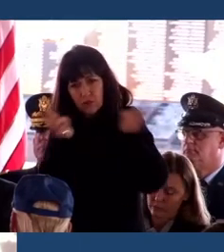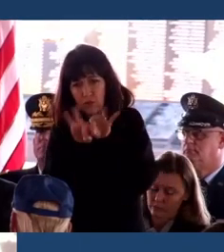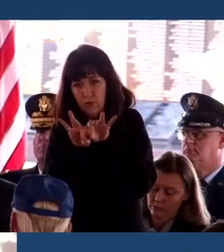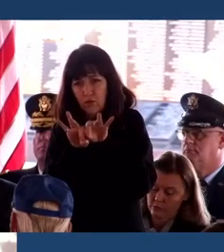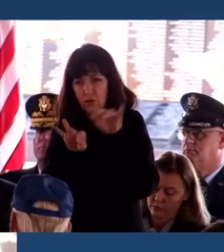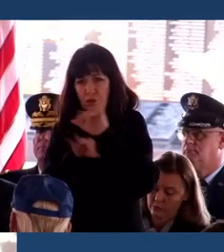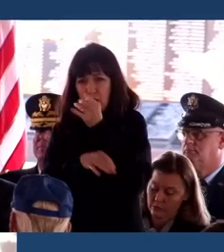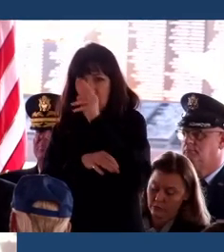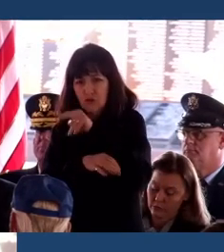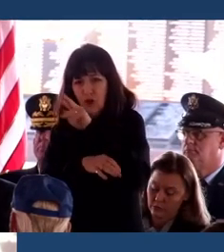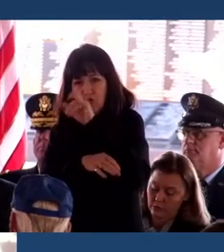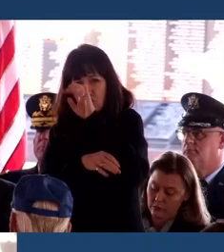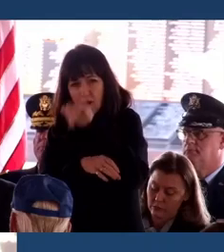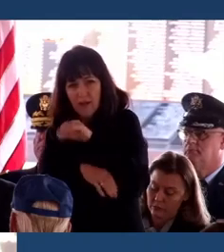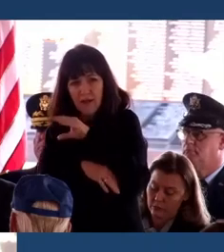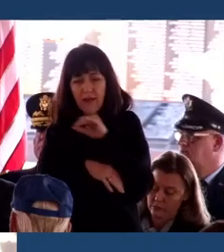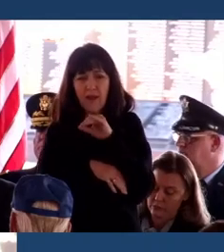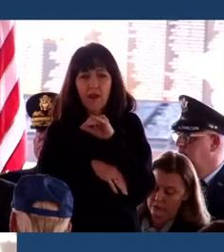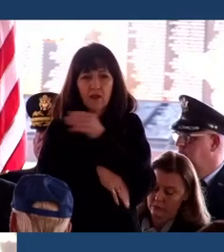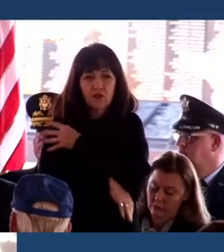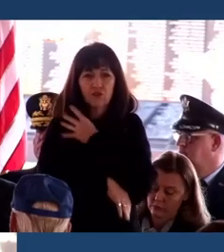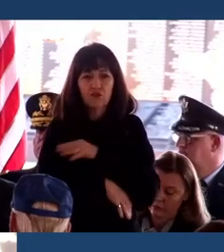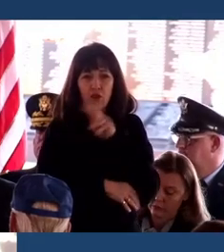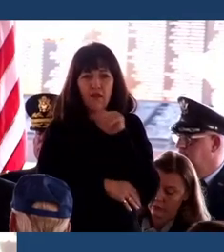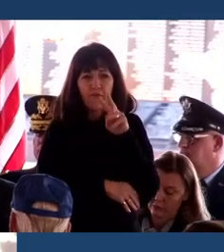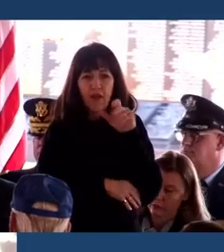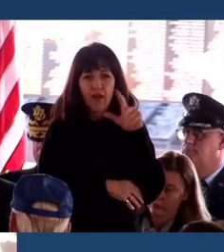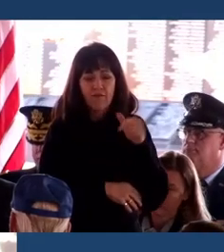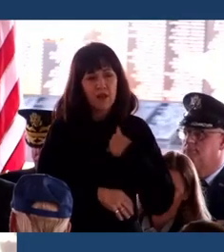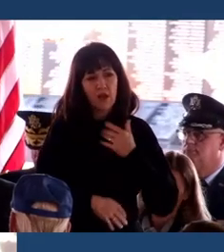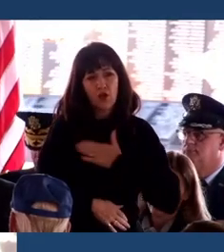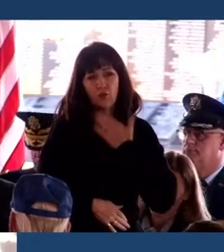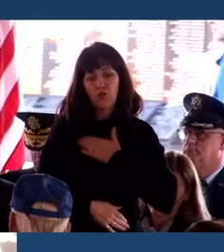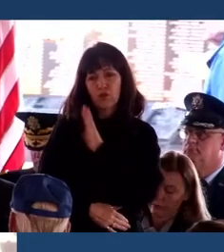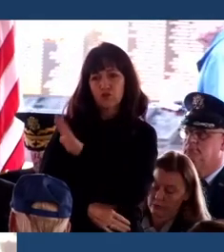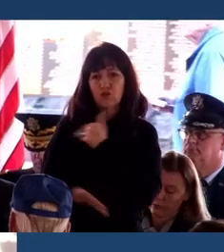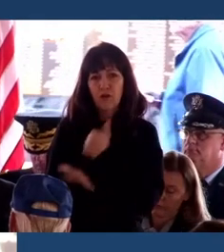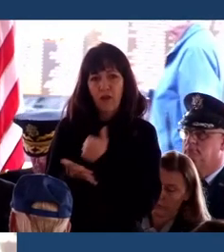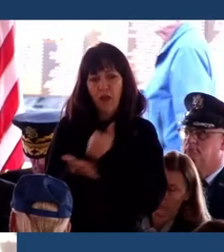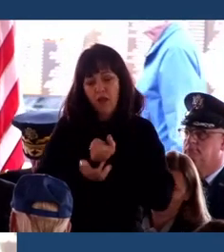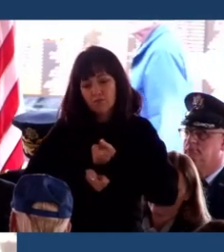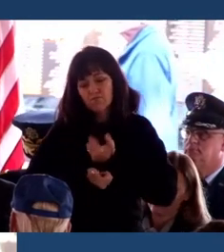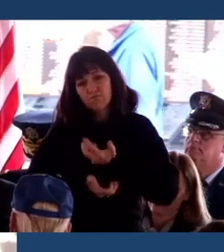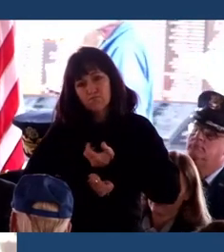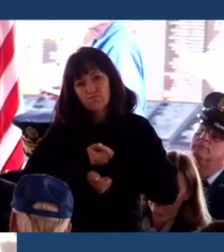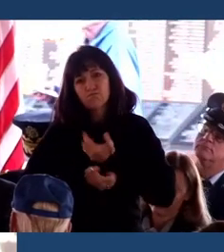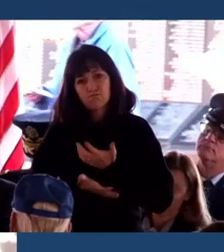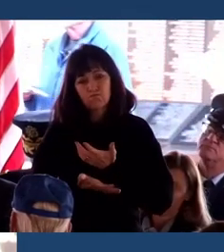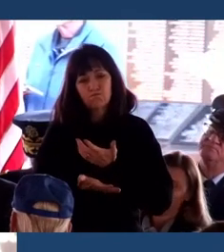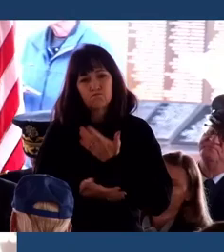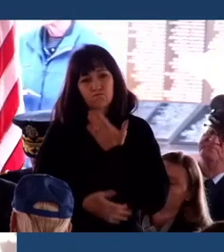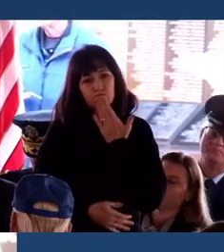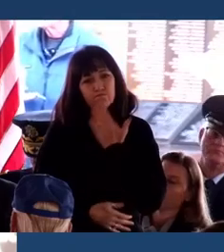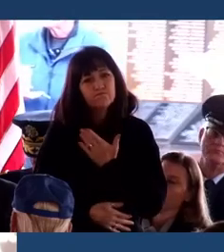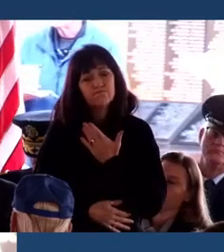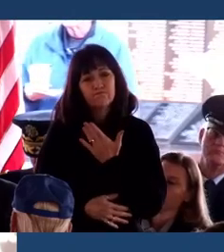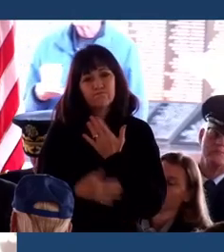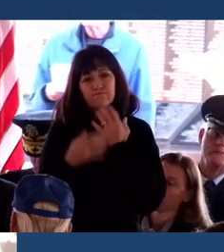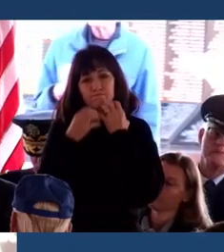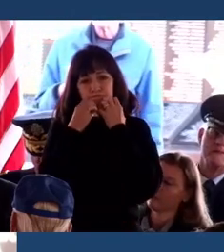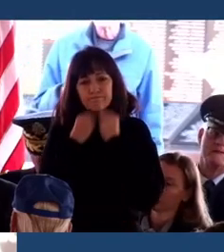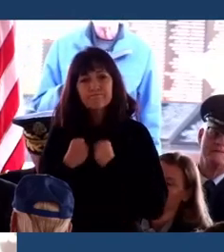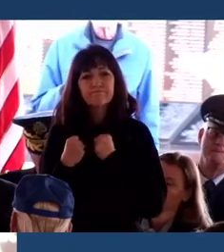John Riley and General Vavila, appreciate your help. We appreciate all your service